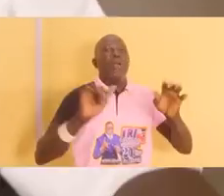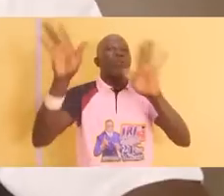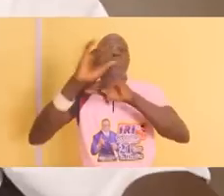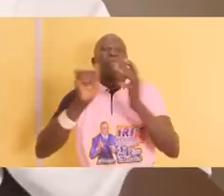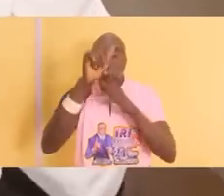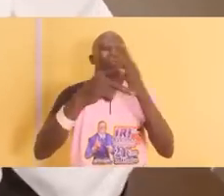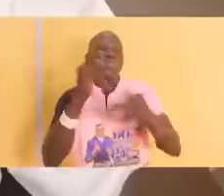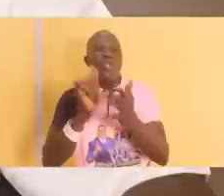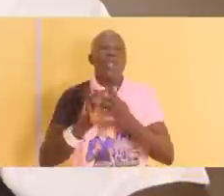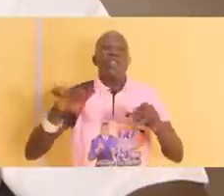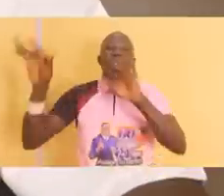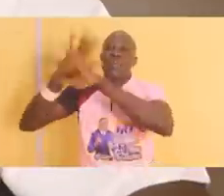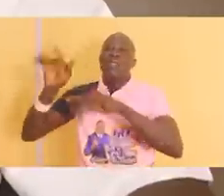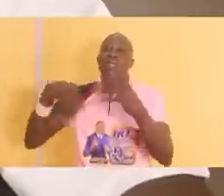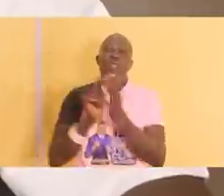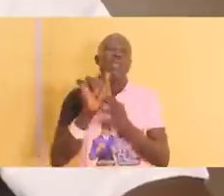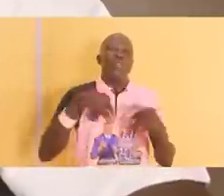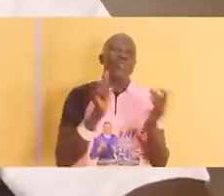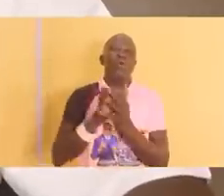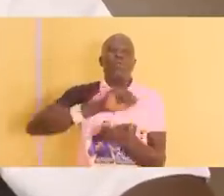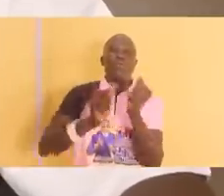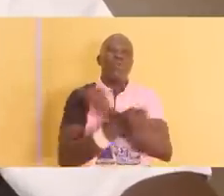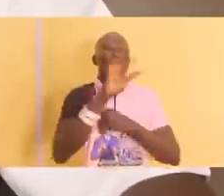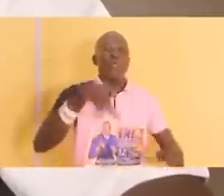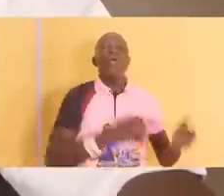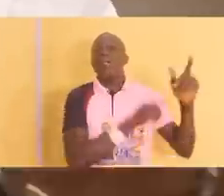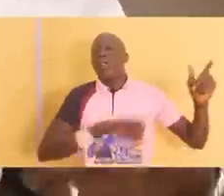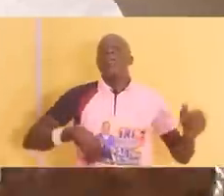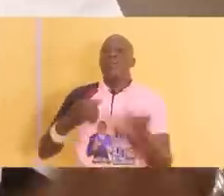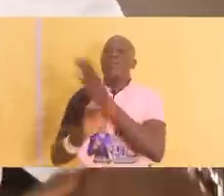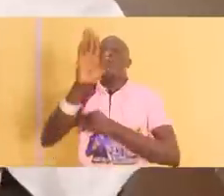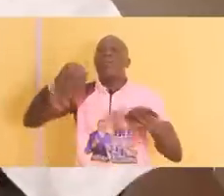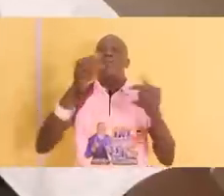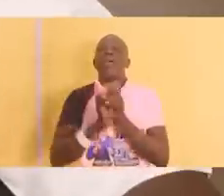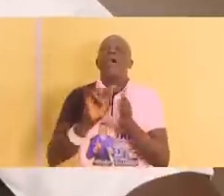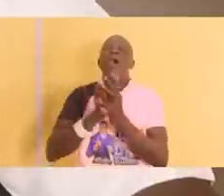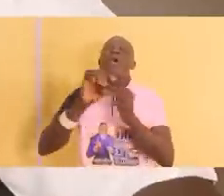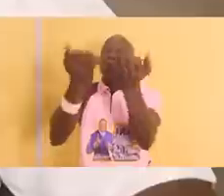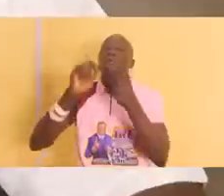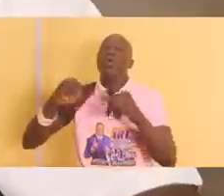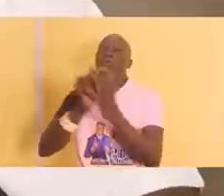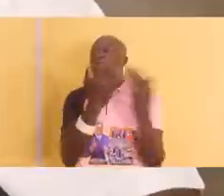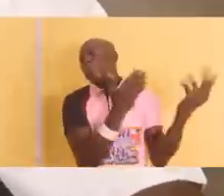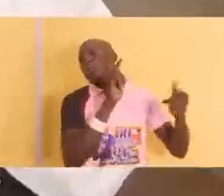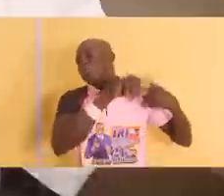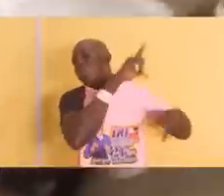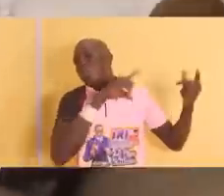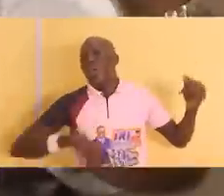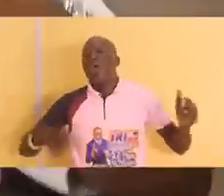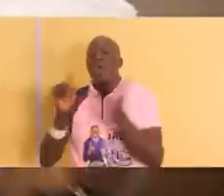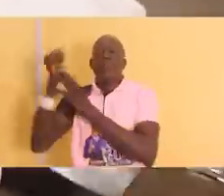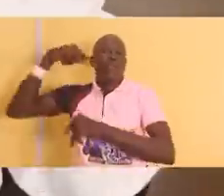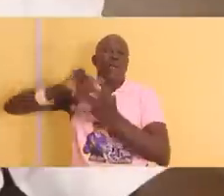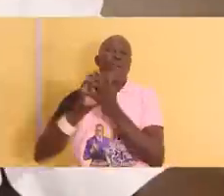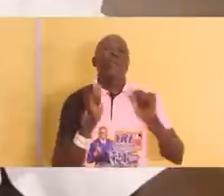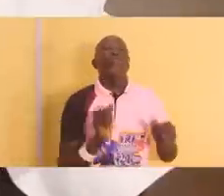his messenger will serve you. His mercy. He must serve you. God the heart of the Lord. You must wait unto the Lord. Para